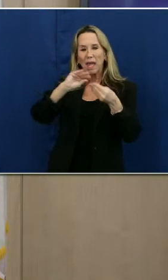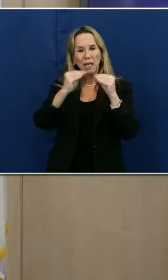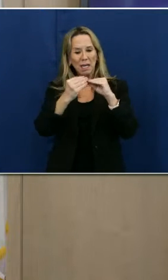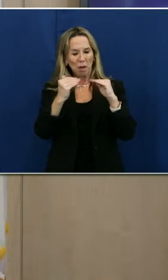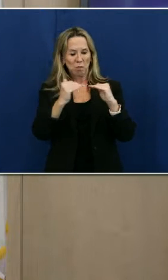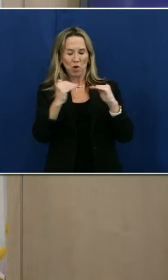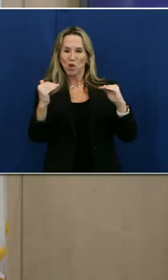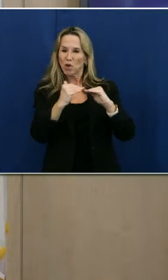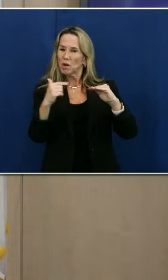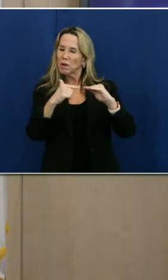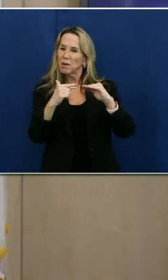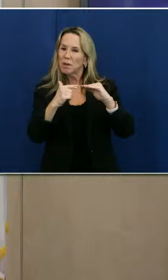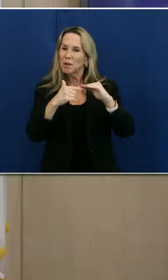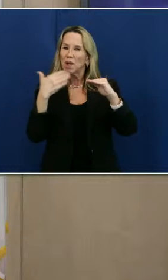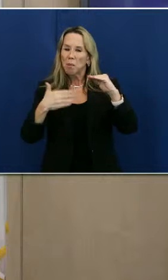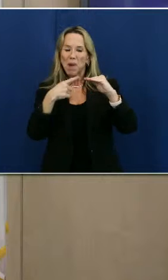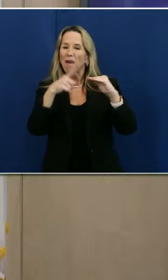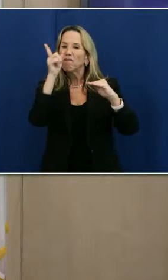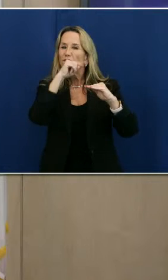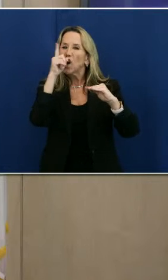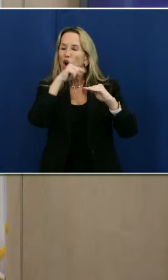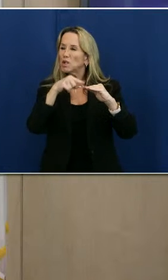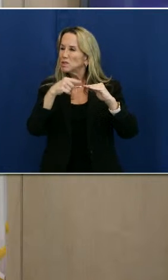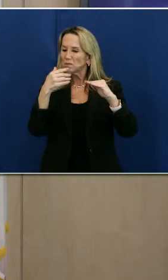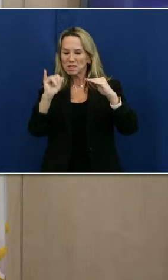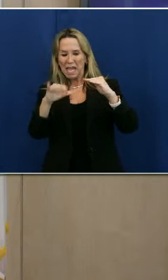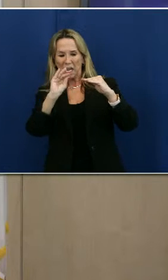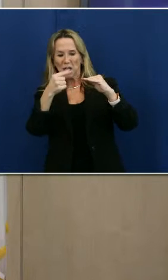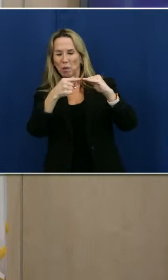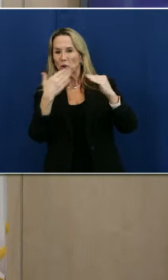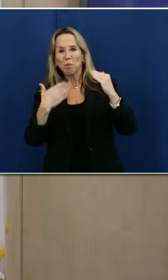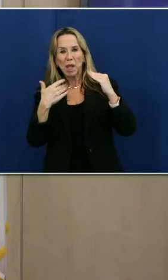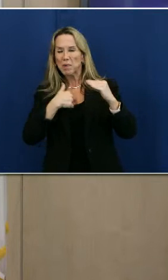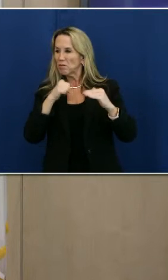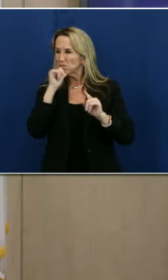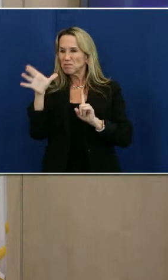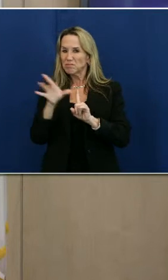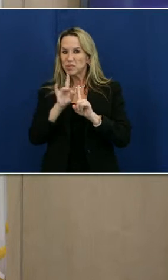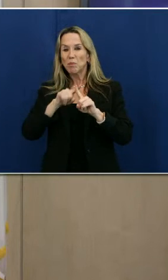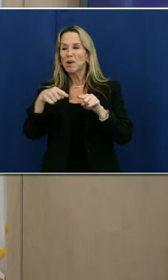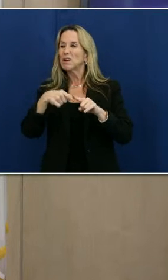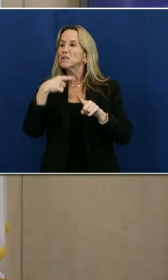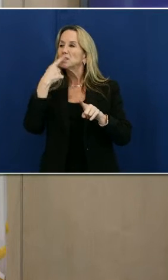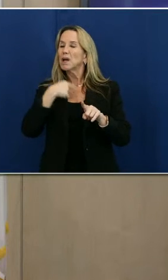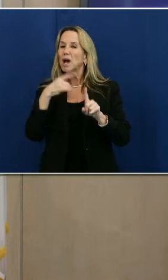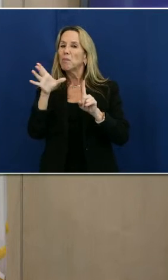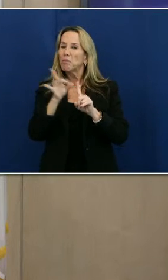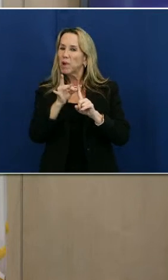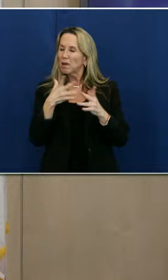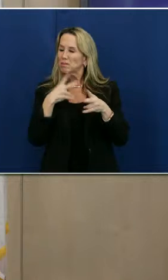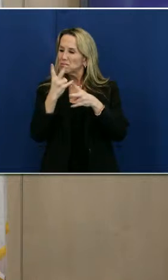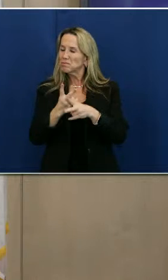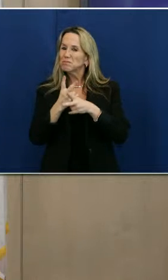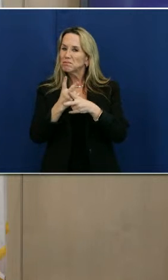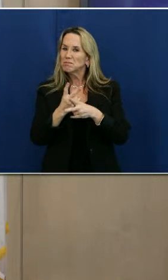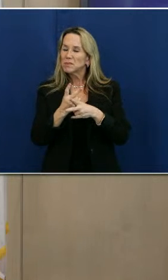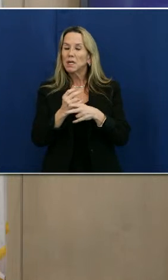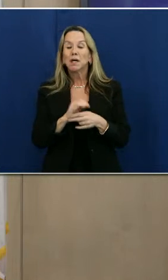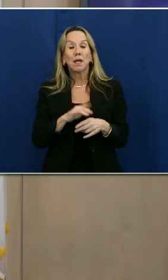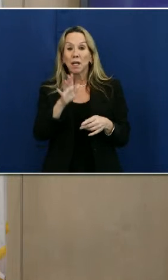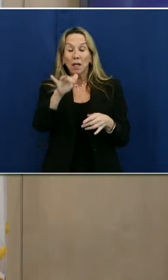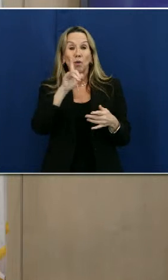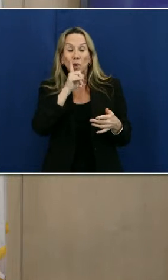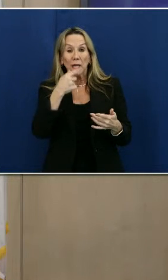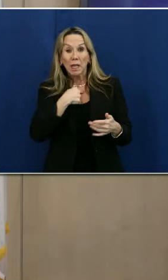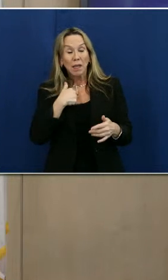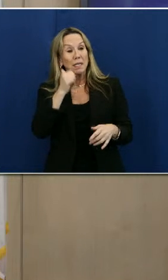might be leading to false positive tests being reported. And I will tell you that the tests that we report in